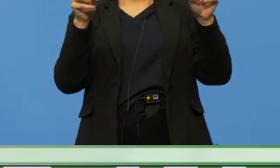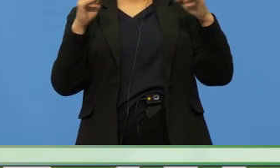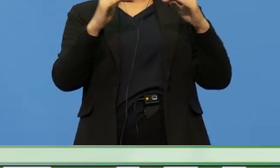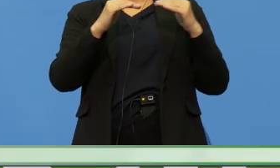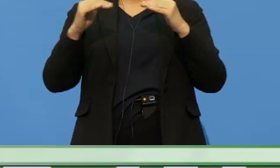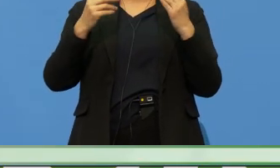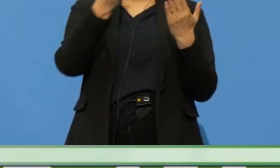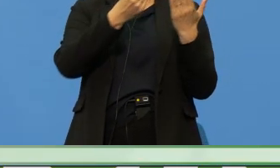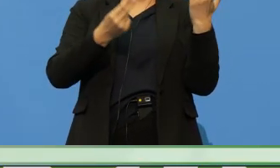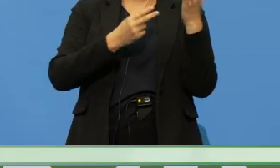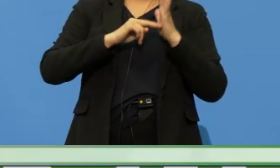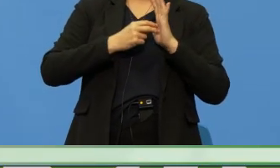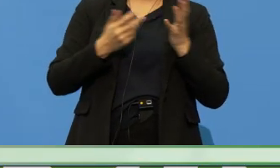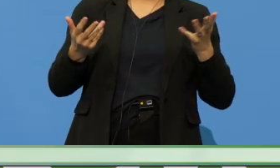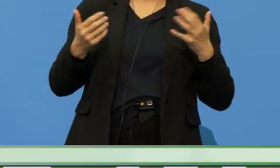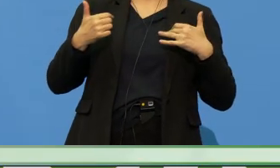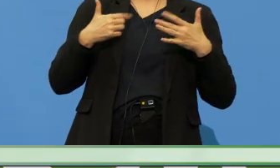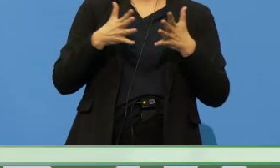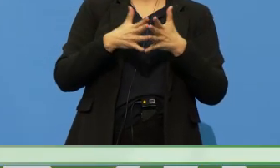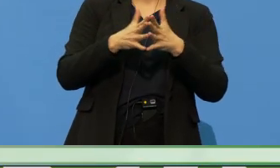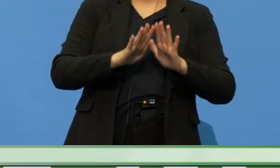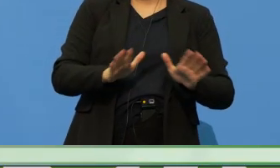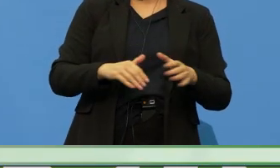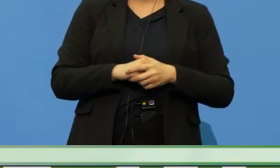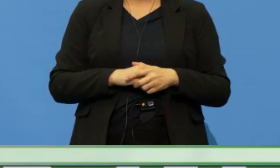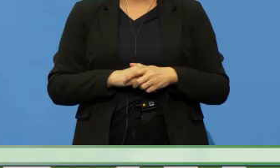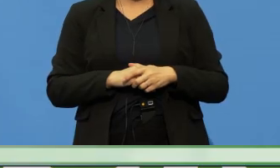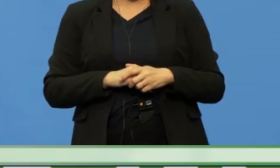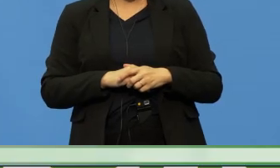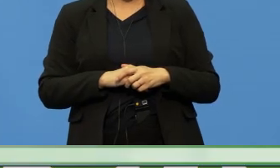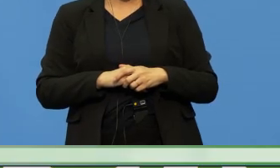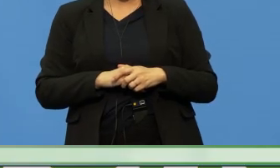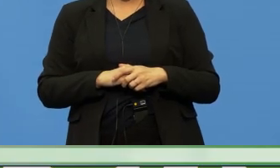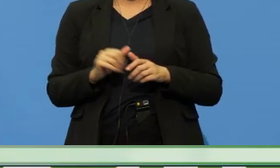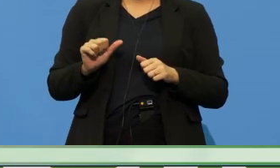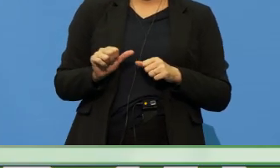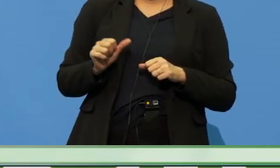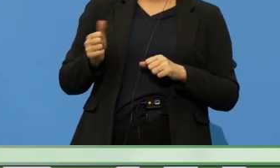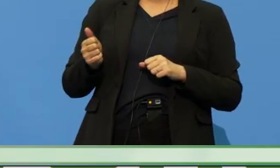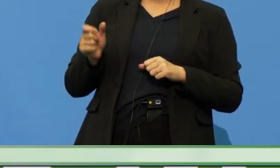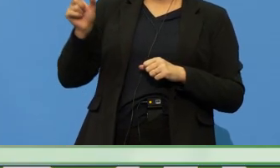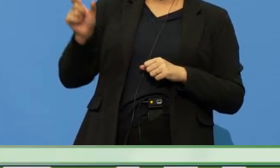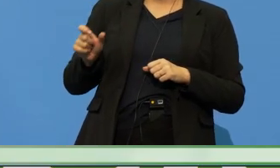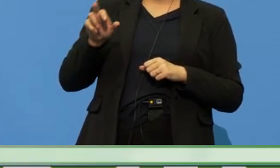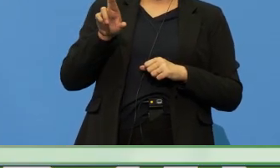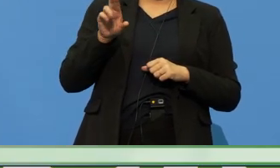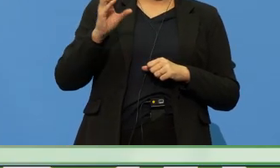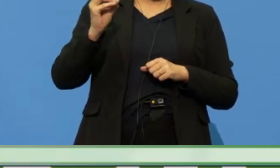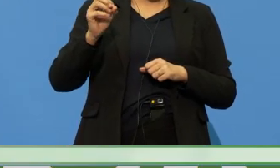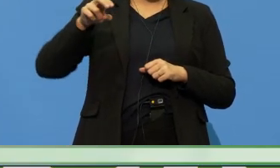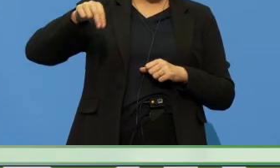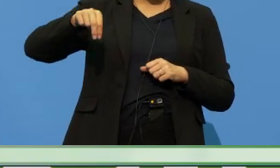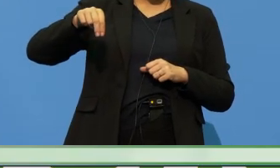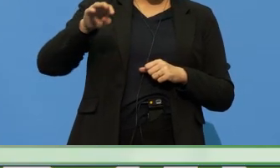when Ron Mays spoke in his last talk, actually, he's the one who coined the concept originally. He